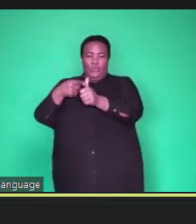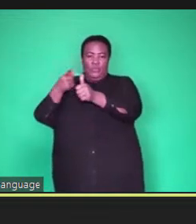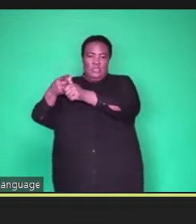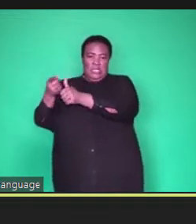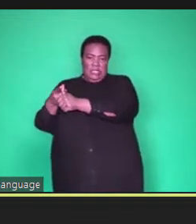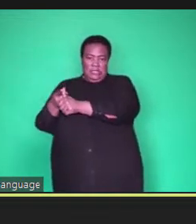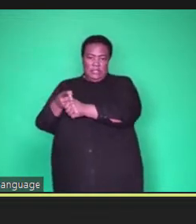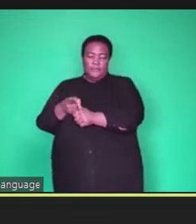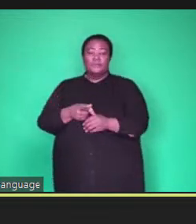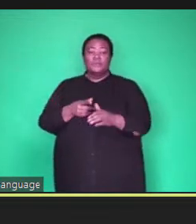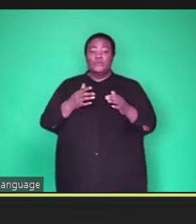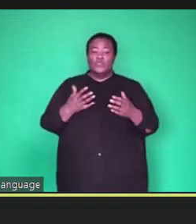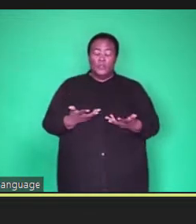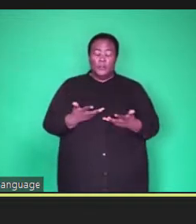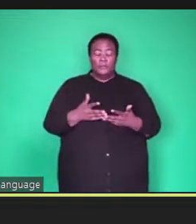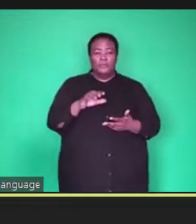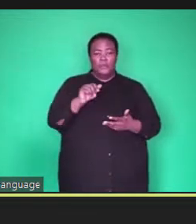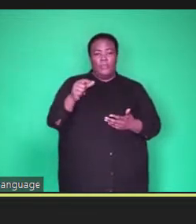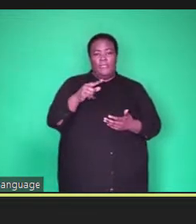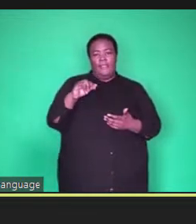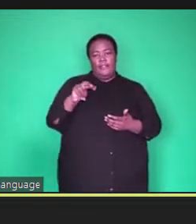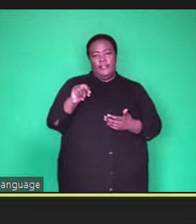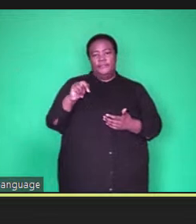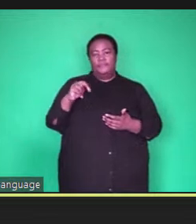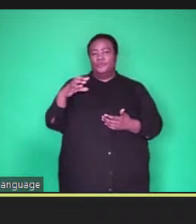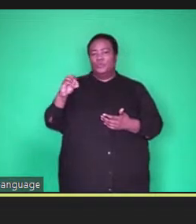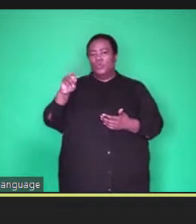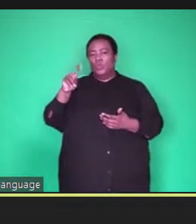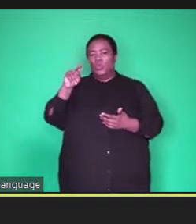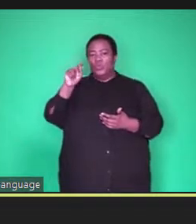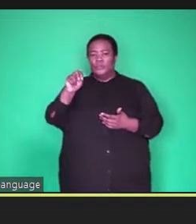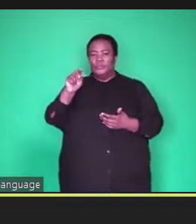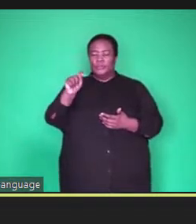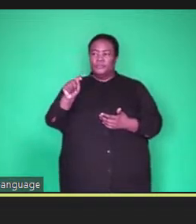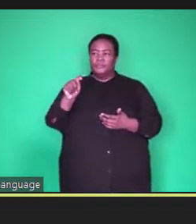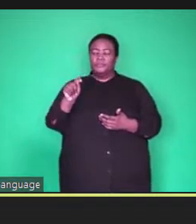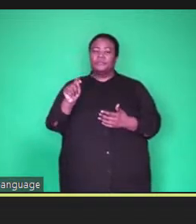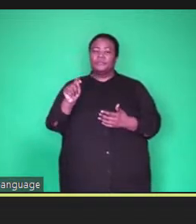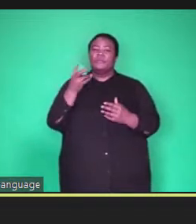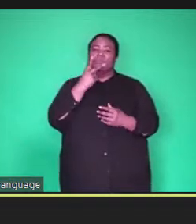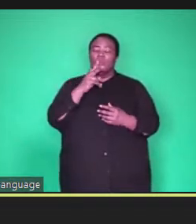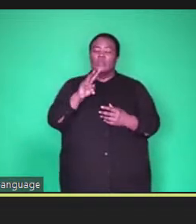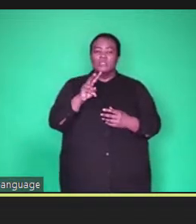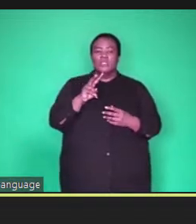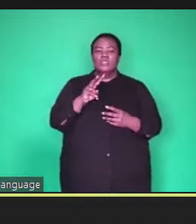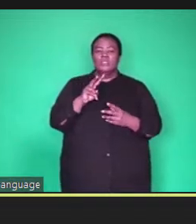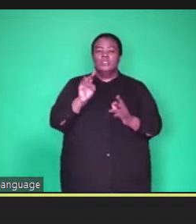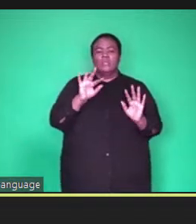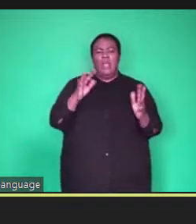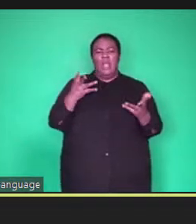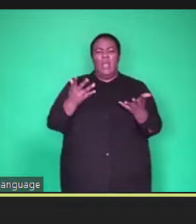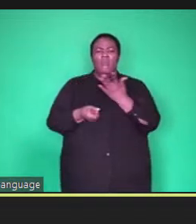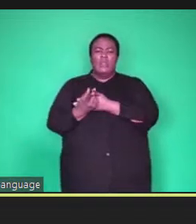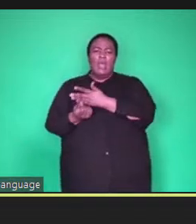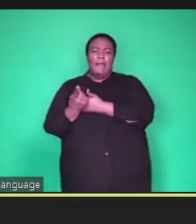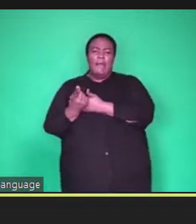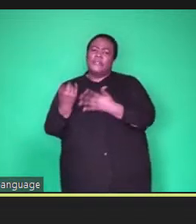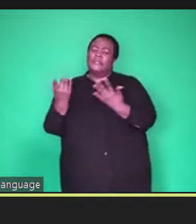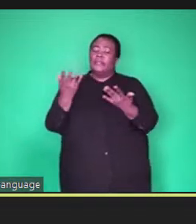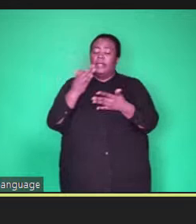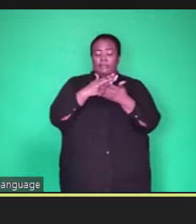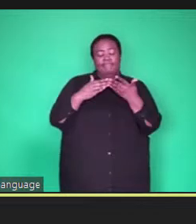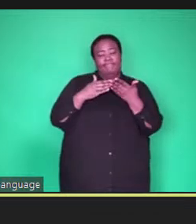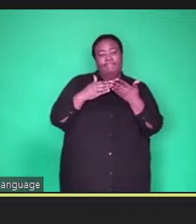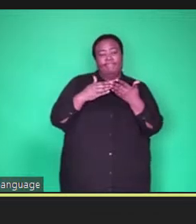Within the Agincourt population, let's look at some of these time trends and how the temporary migration looks over time by sex, male